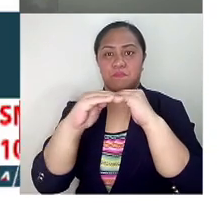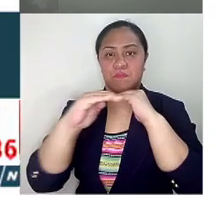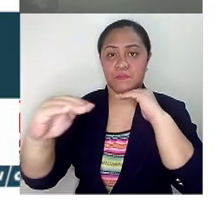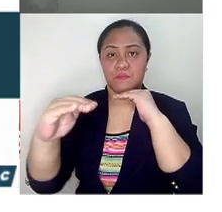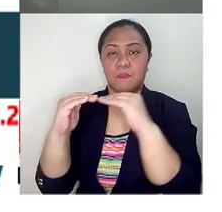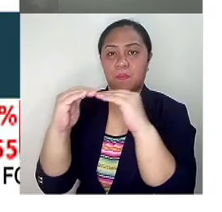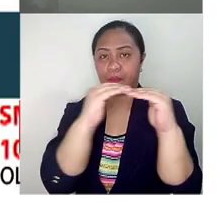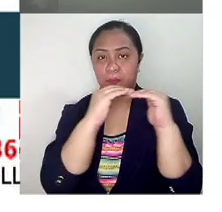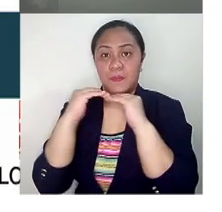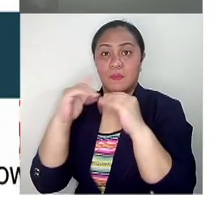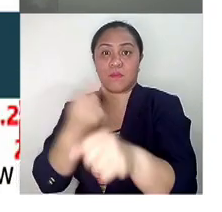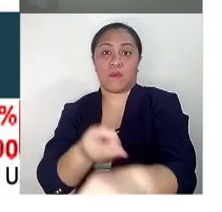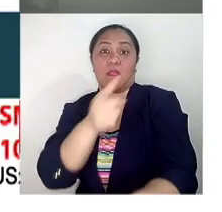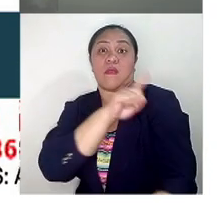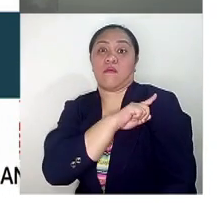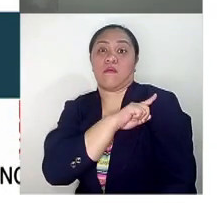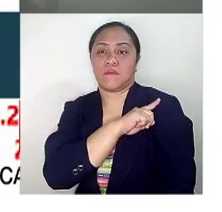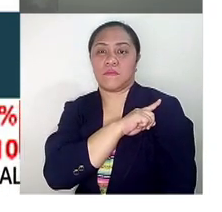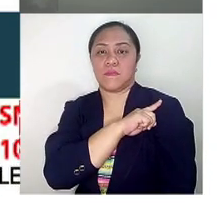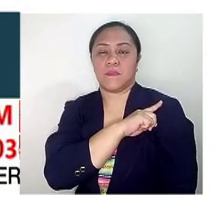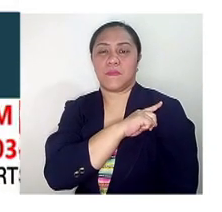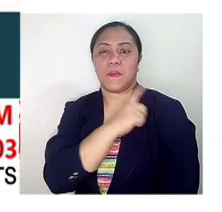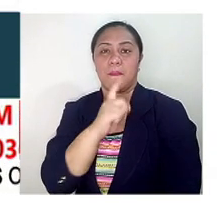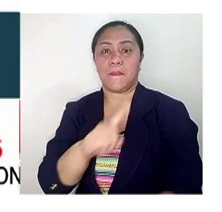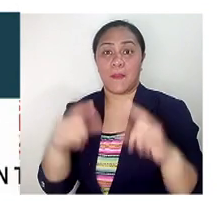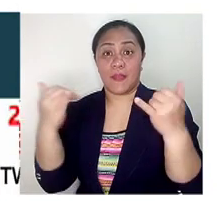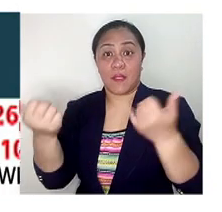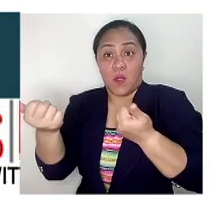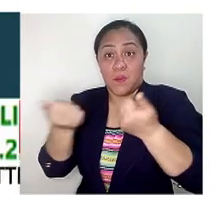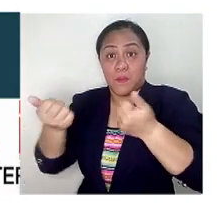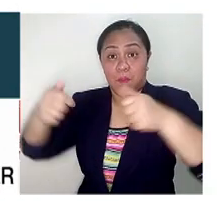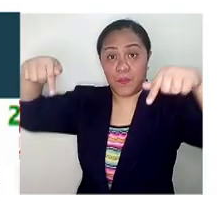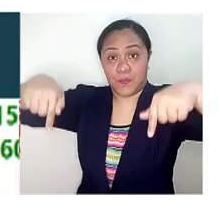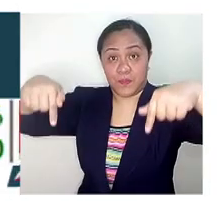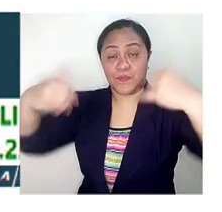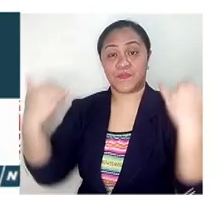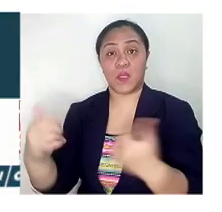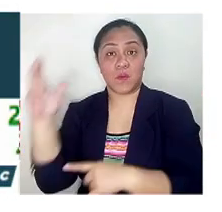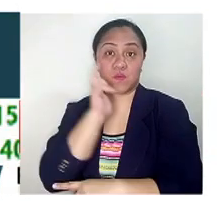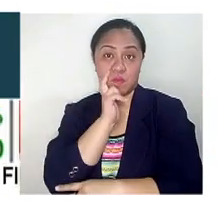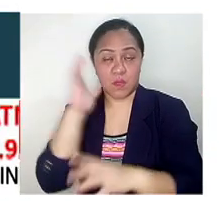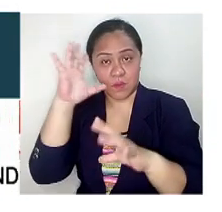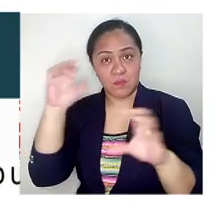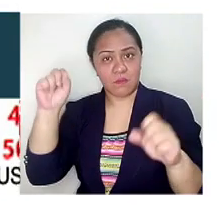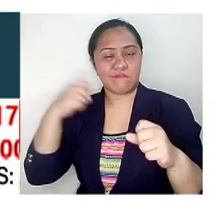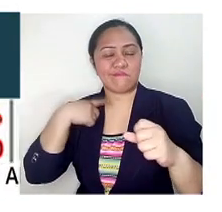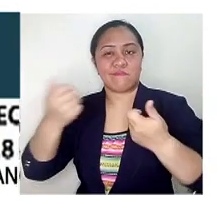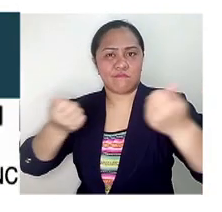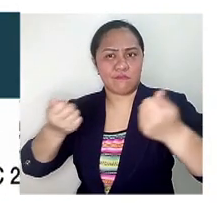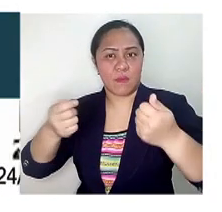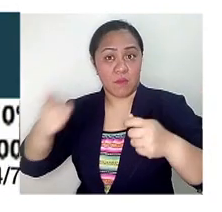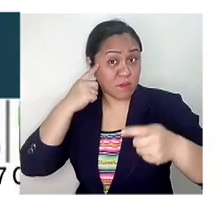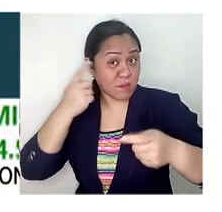power between us. But under this administration, under this administration, do you see that happening? Of course,